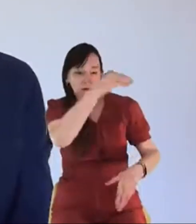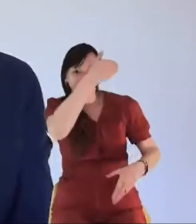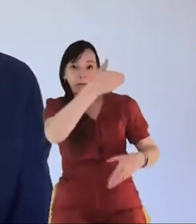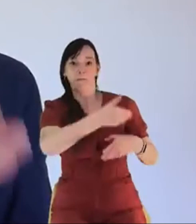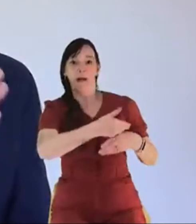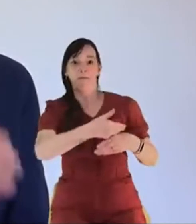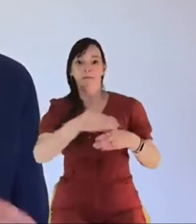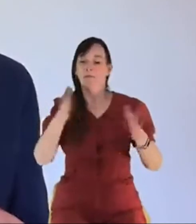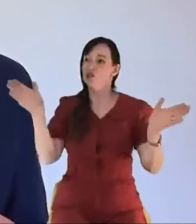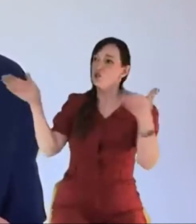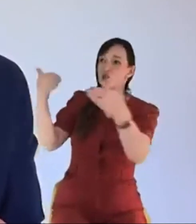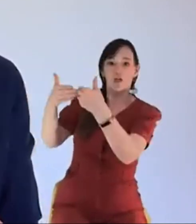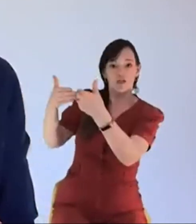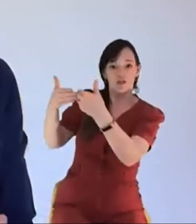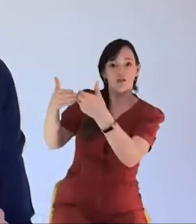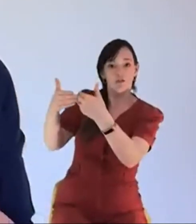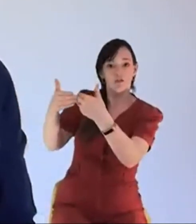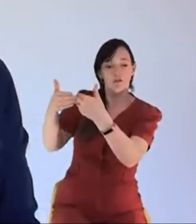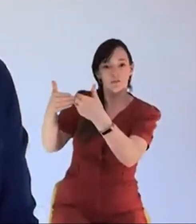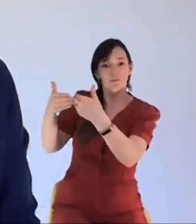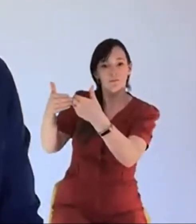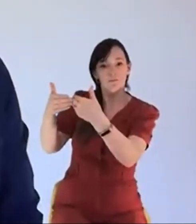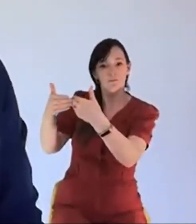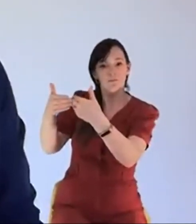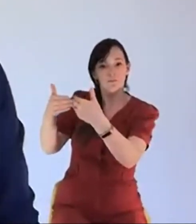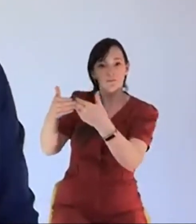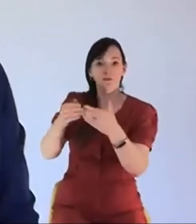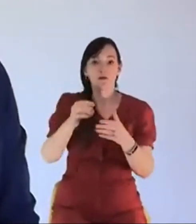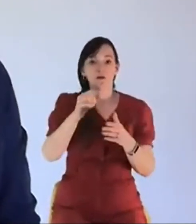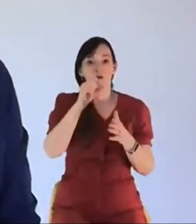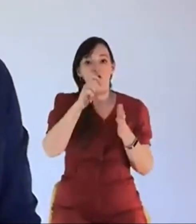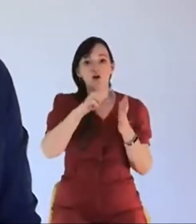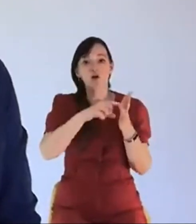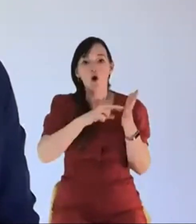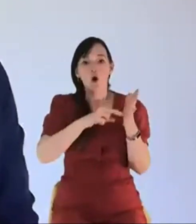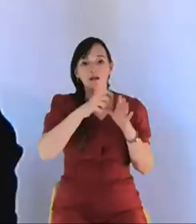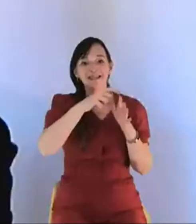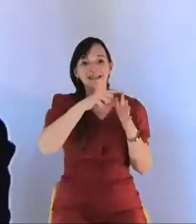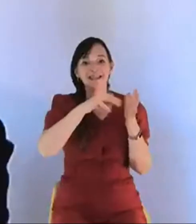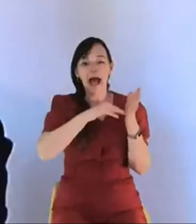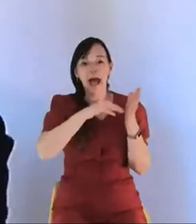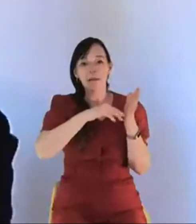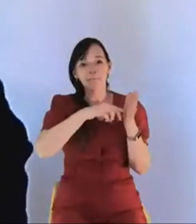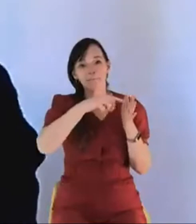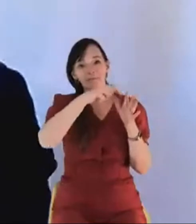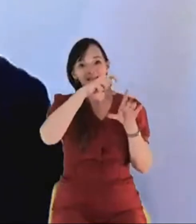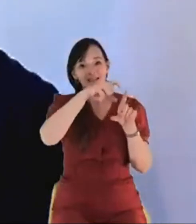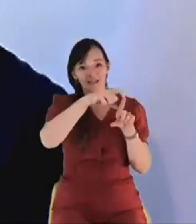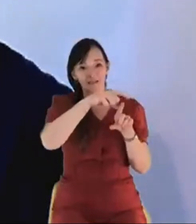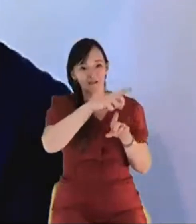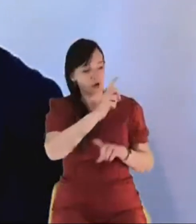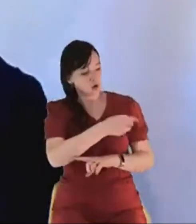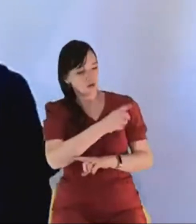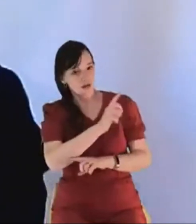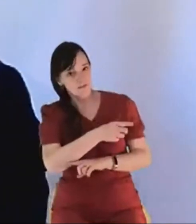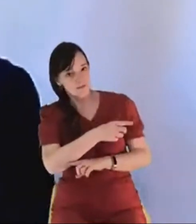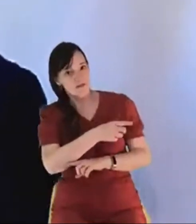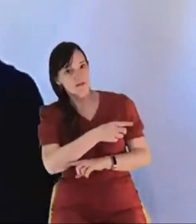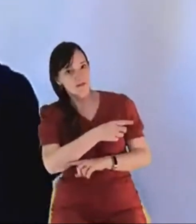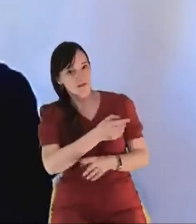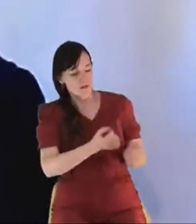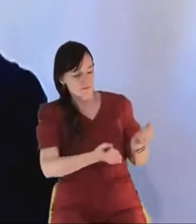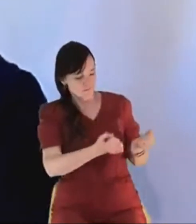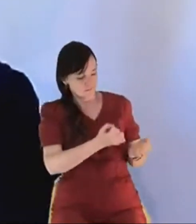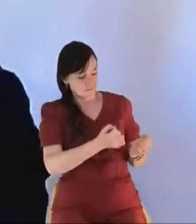As it says in chapter 2 verse 12 condemned we had to back up a bit to